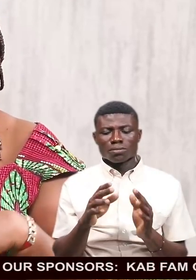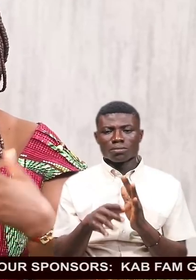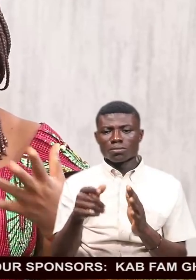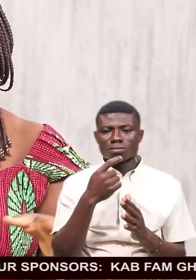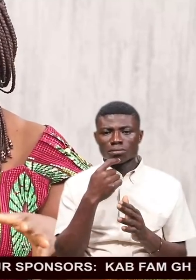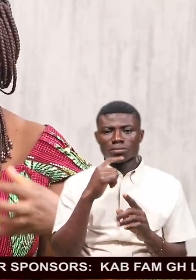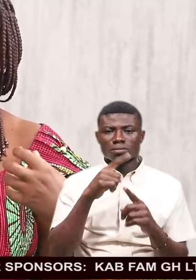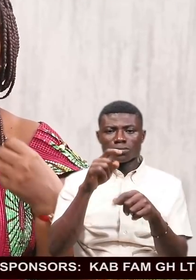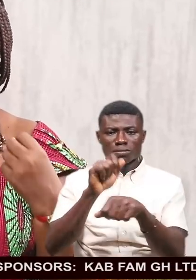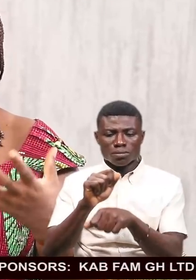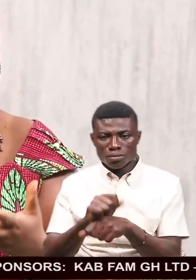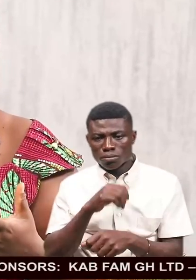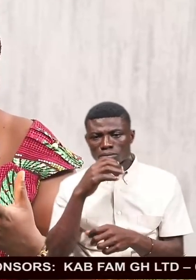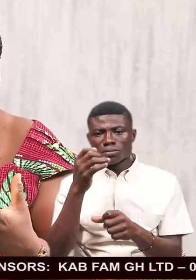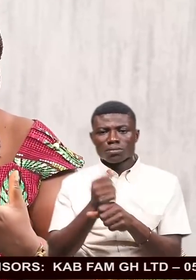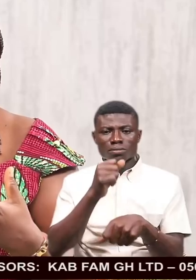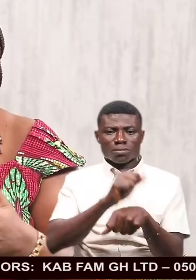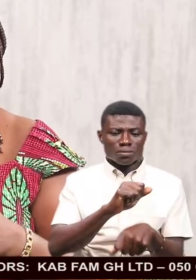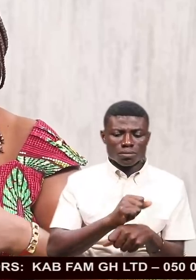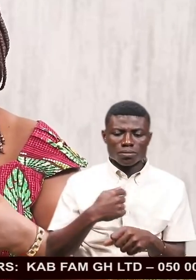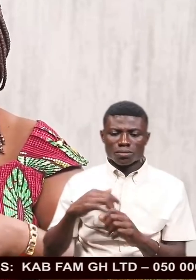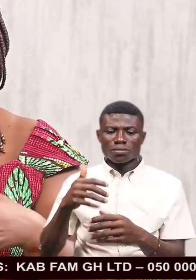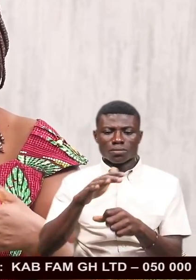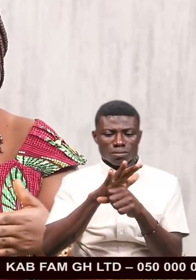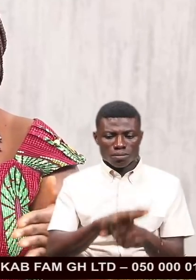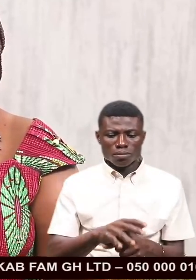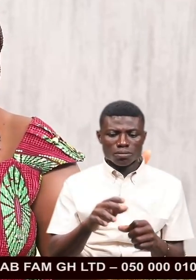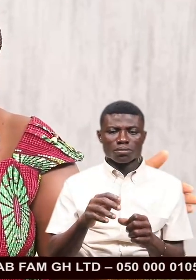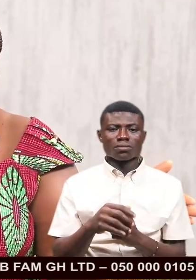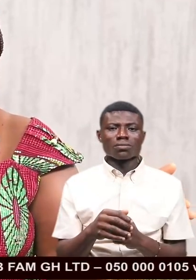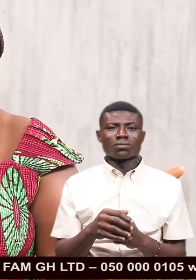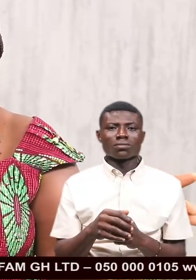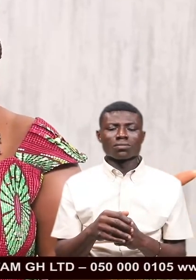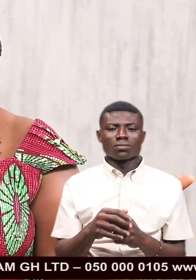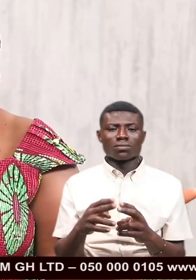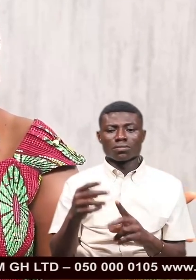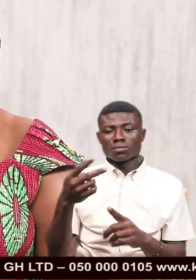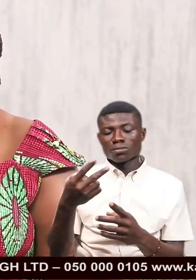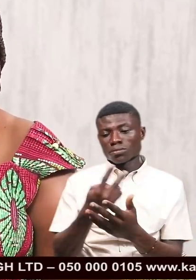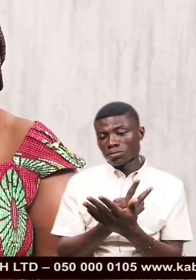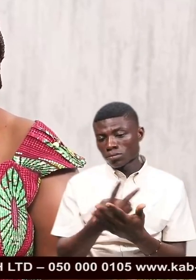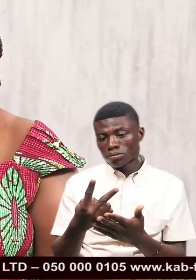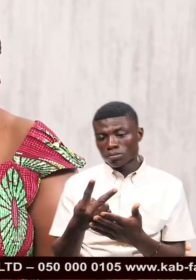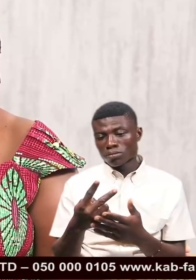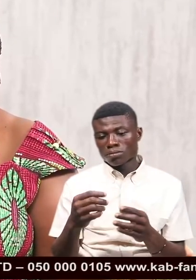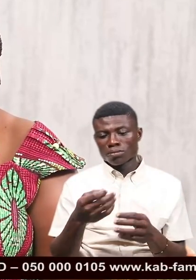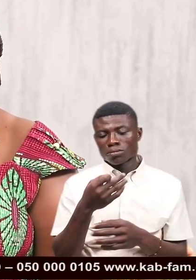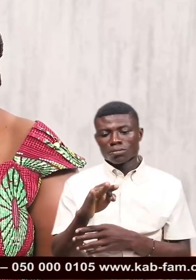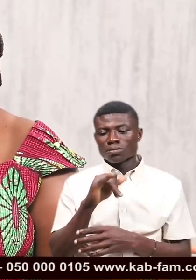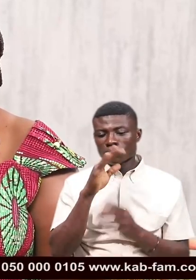o nye juma, na me mane pressure. Inti for base 2 weeks no, o ko